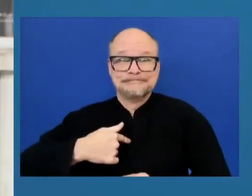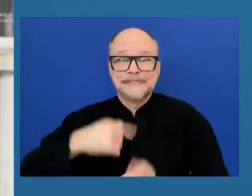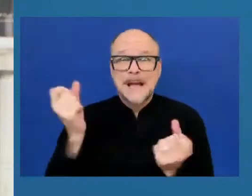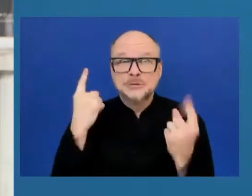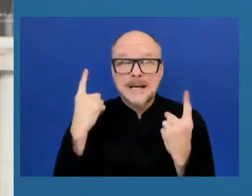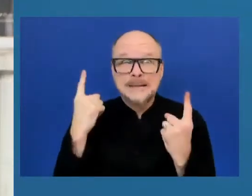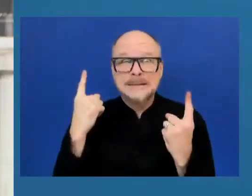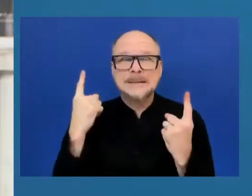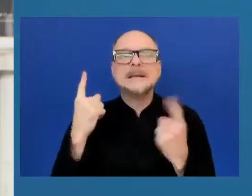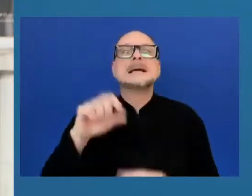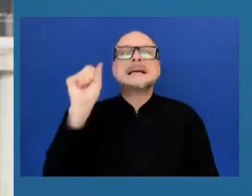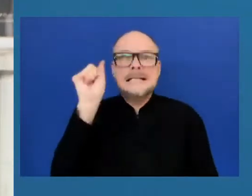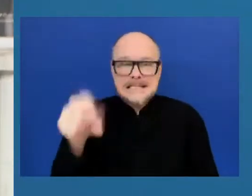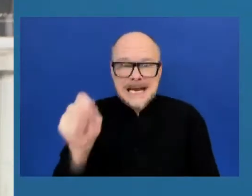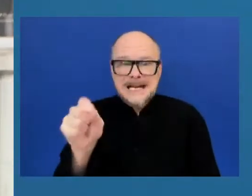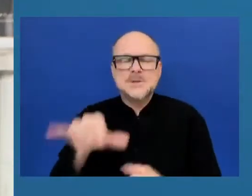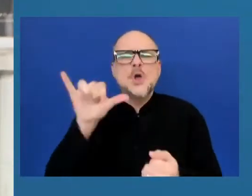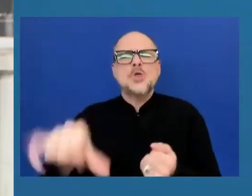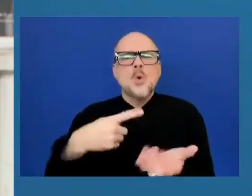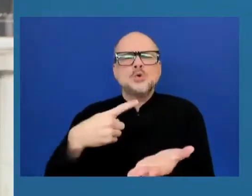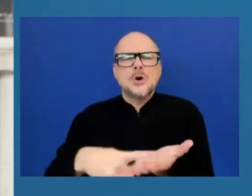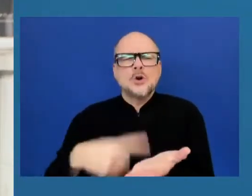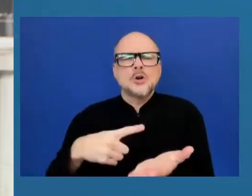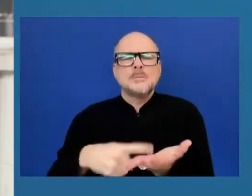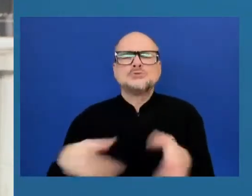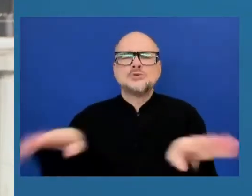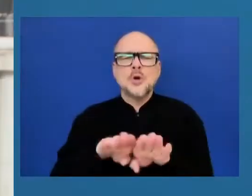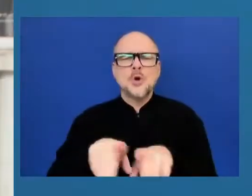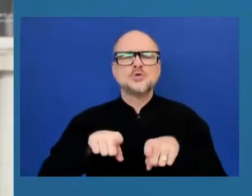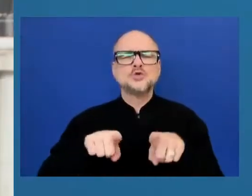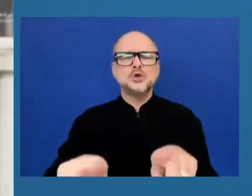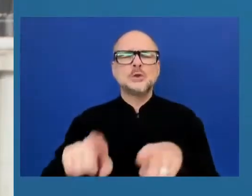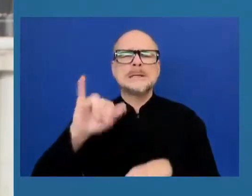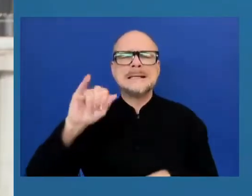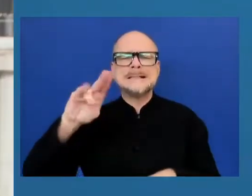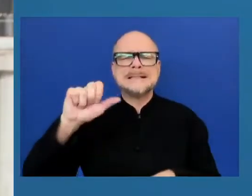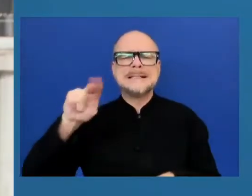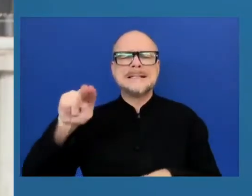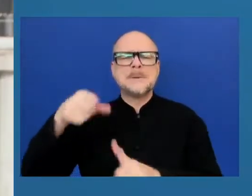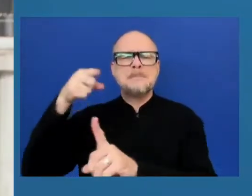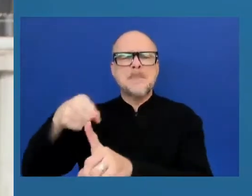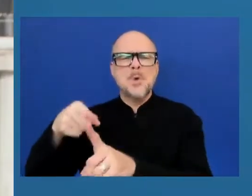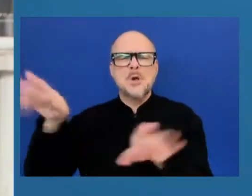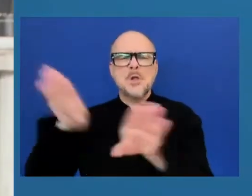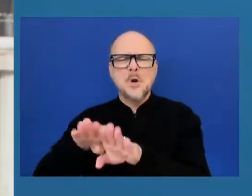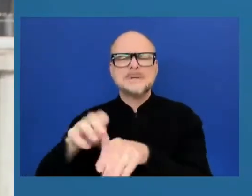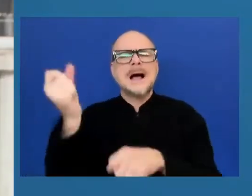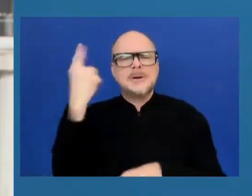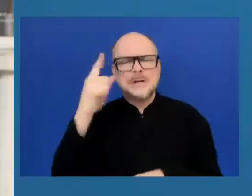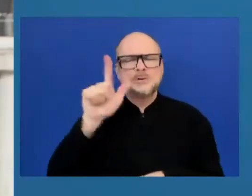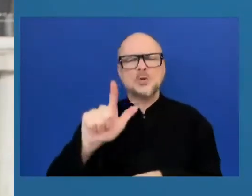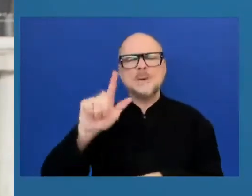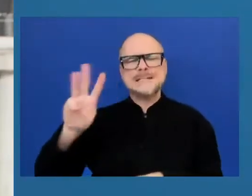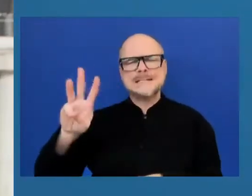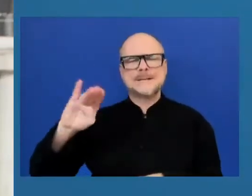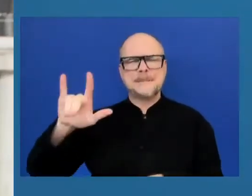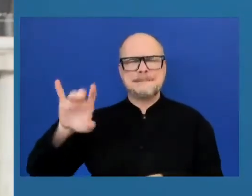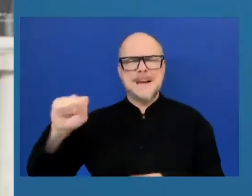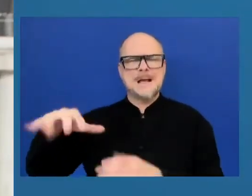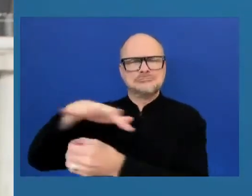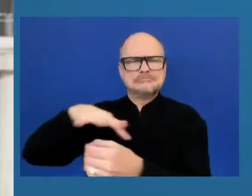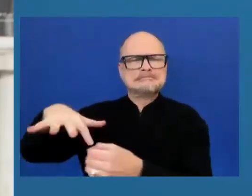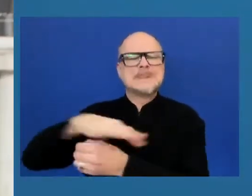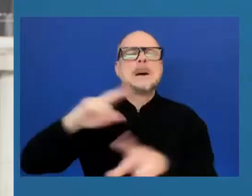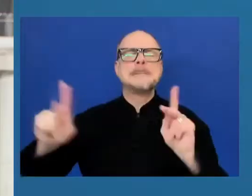Those arguments went out when we shut down Indian Point. I understood, 26 miles from a major population area, a lot of anxiety. I understand